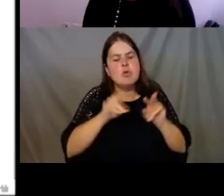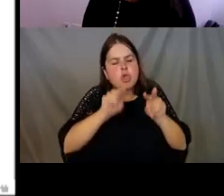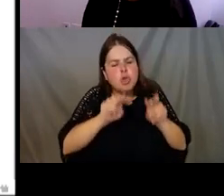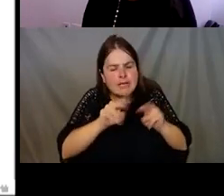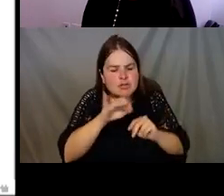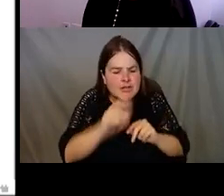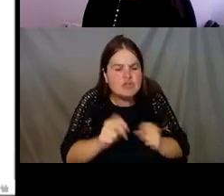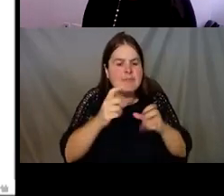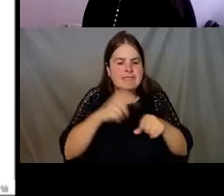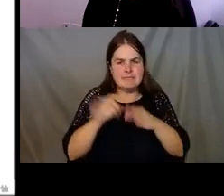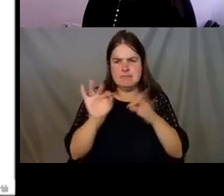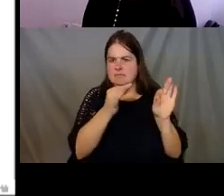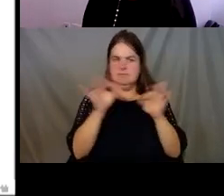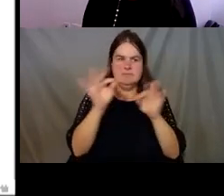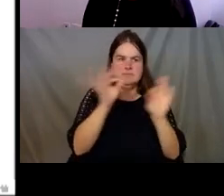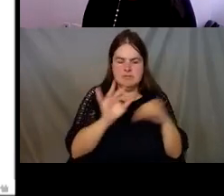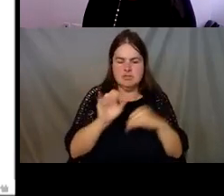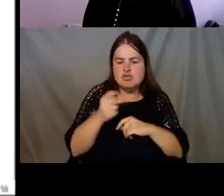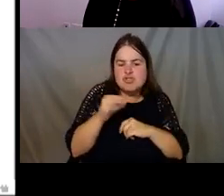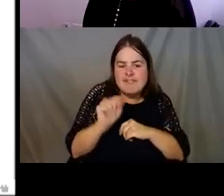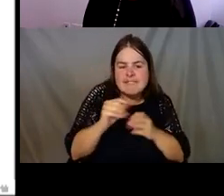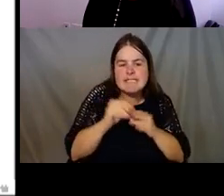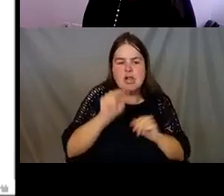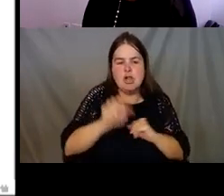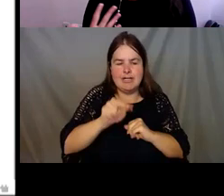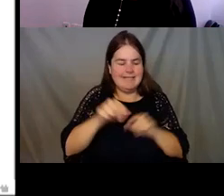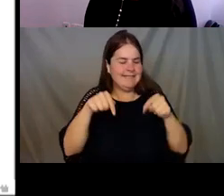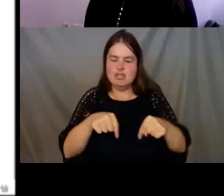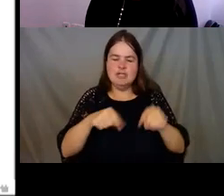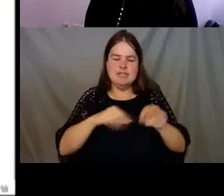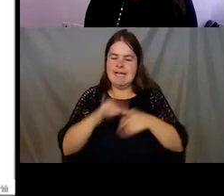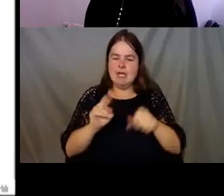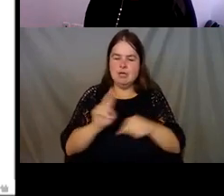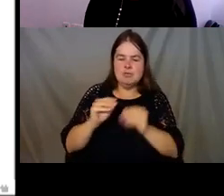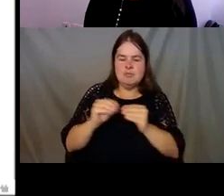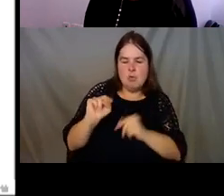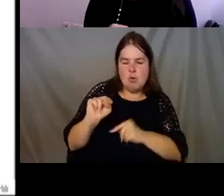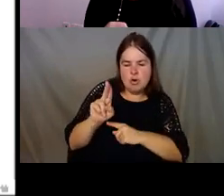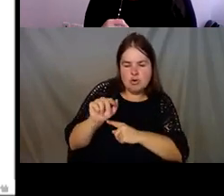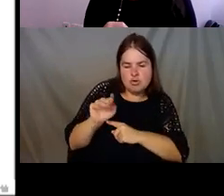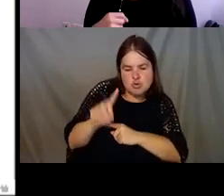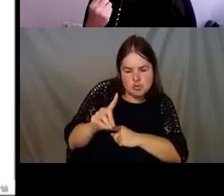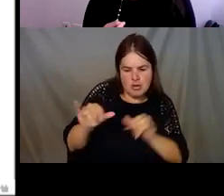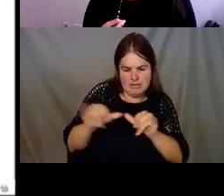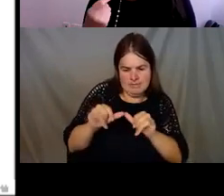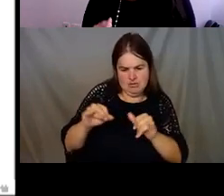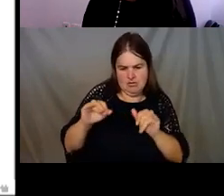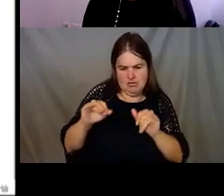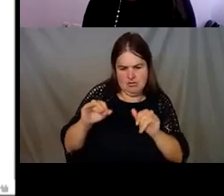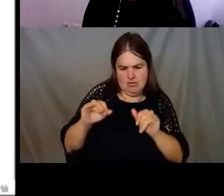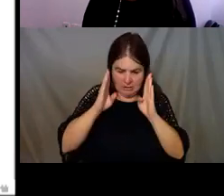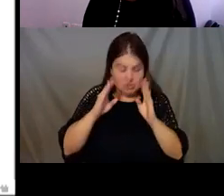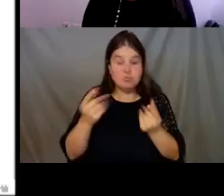looking. And here we kind of wanted to use a more nuanced measure of attention, whereby we are measuring